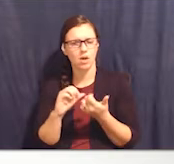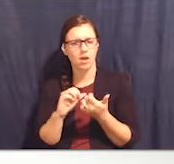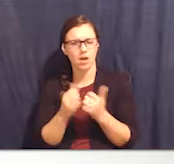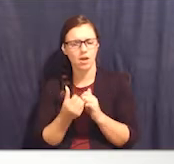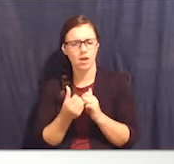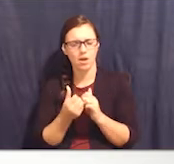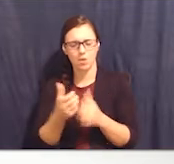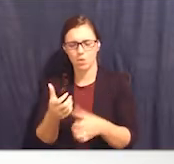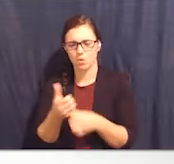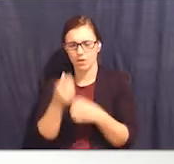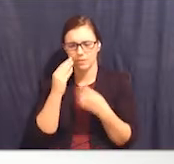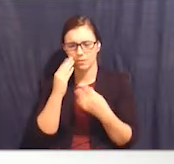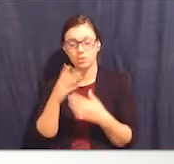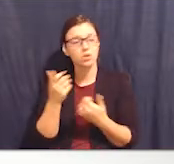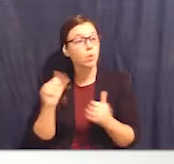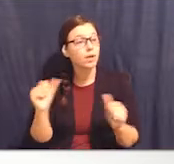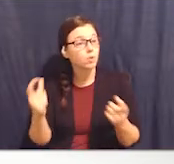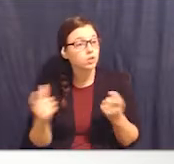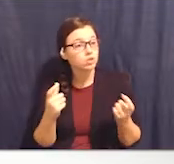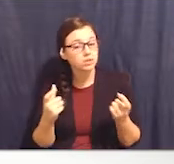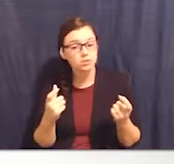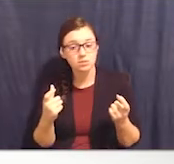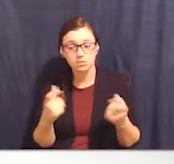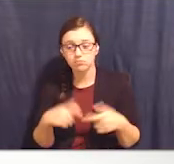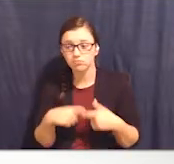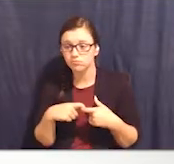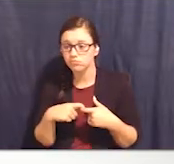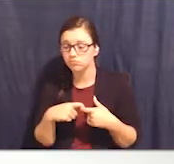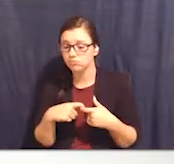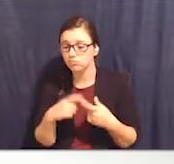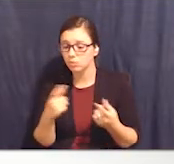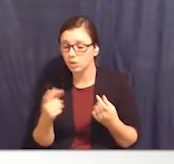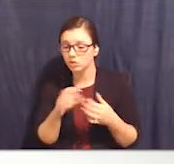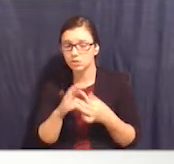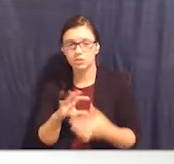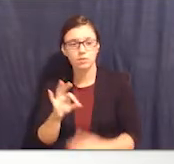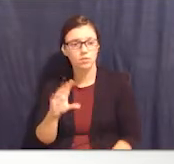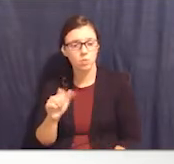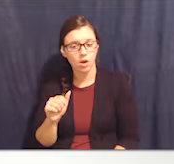these students are now young adults. They're powerful too.